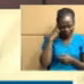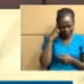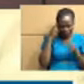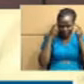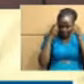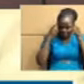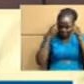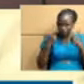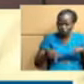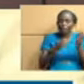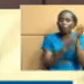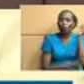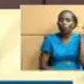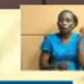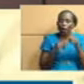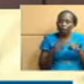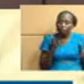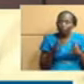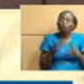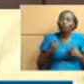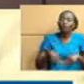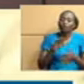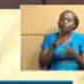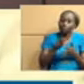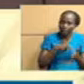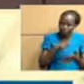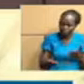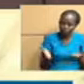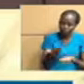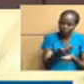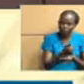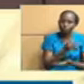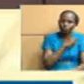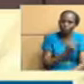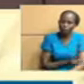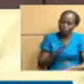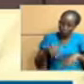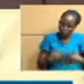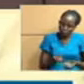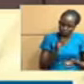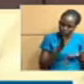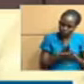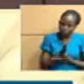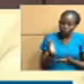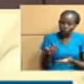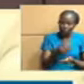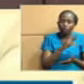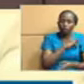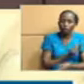when actually we are either failing to mobilize the resources, or when we mobilize the resources, we're putting them to the wrong things. I've